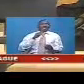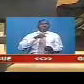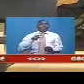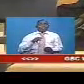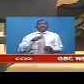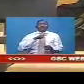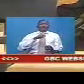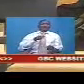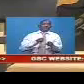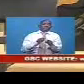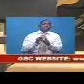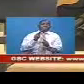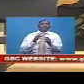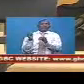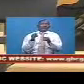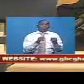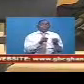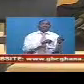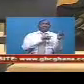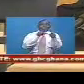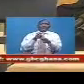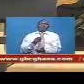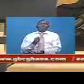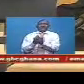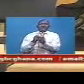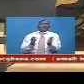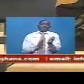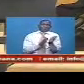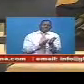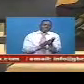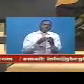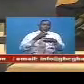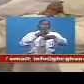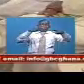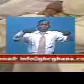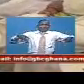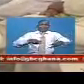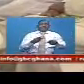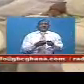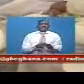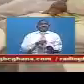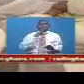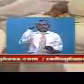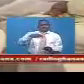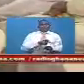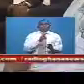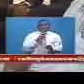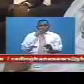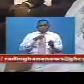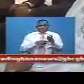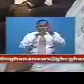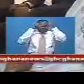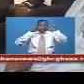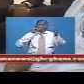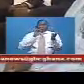honorable members of parliament, and individuals to come to our aid in the fencing of the college. The guest speaker,